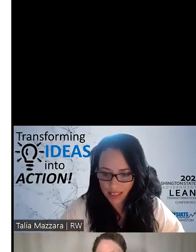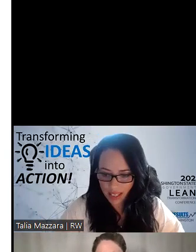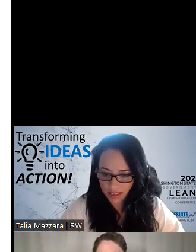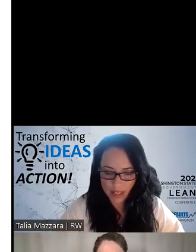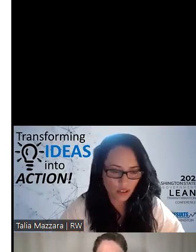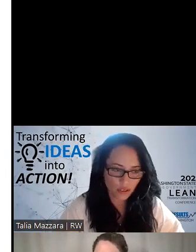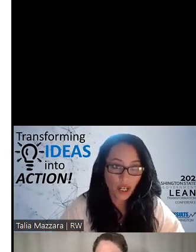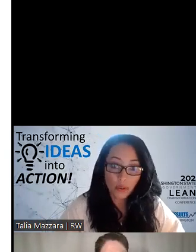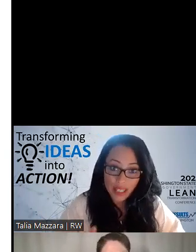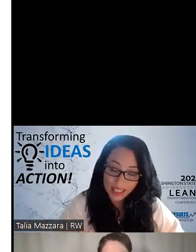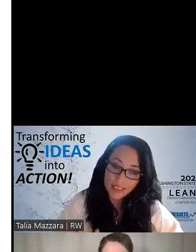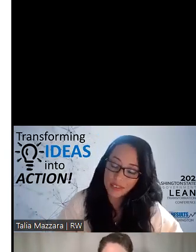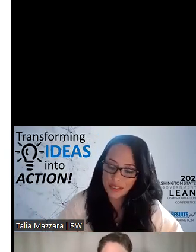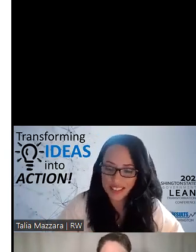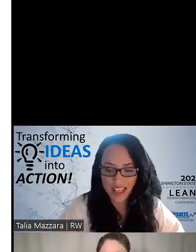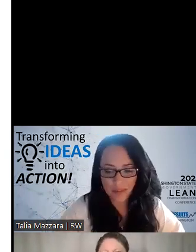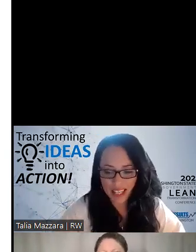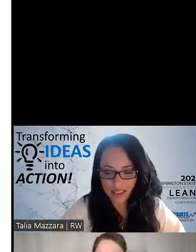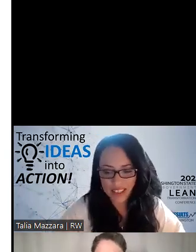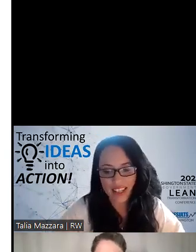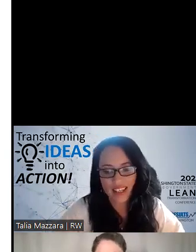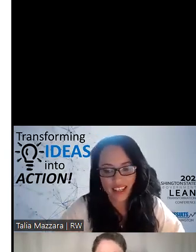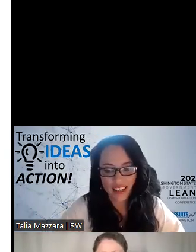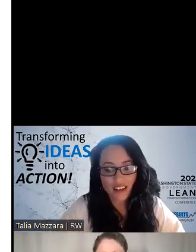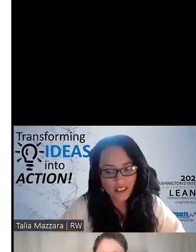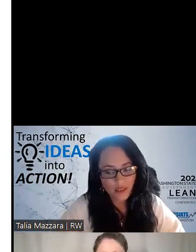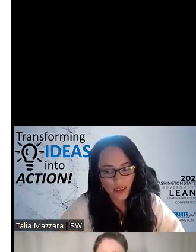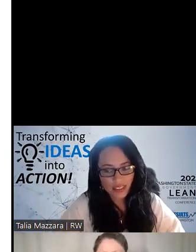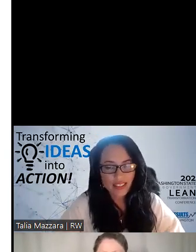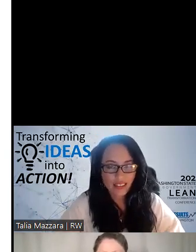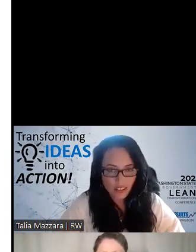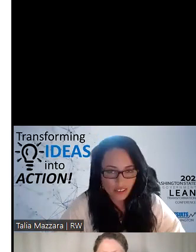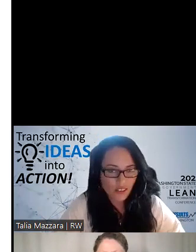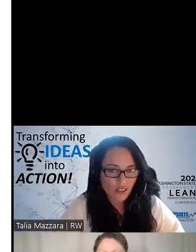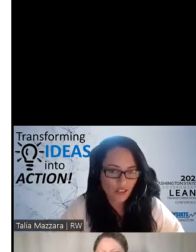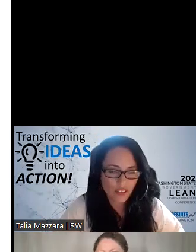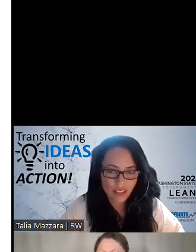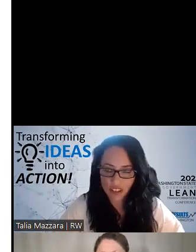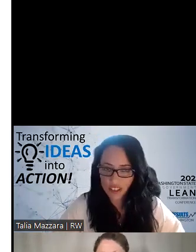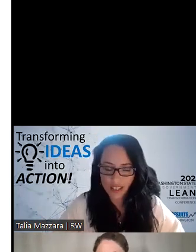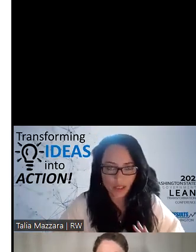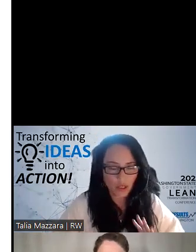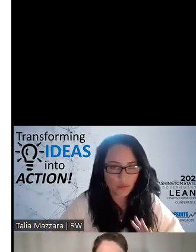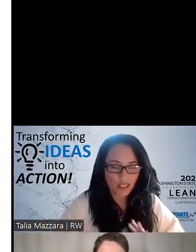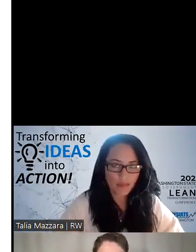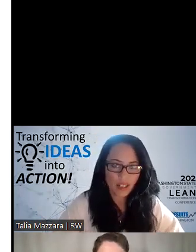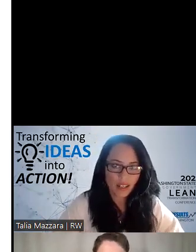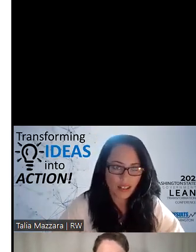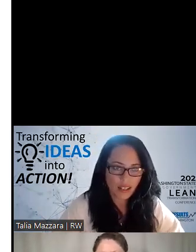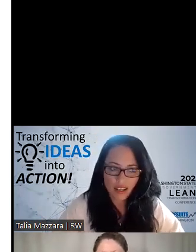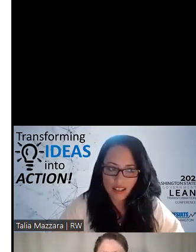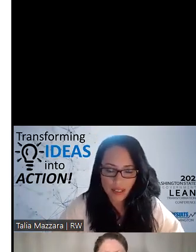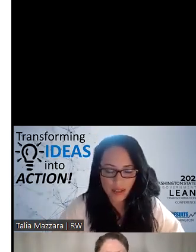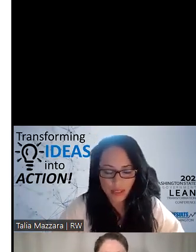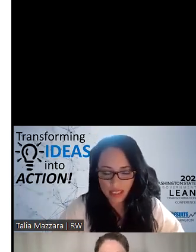them at the end and make sure we can answer those as time allows. Also, if you have any technical issues, let's say you're not able to open up